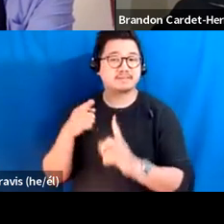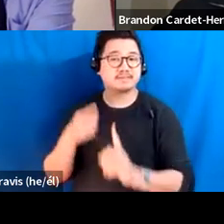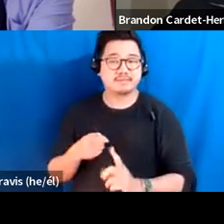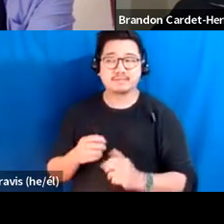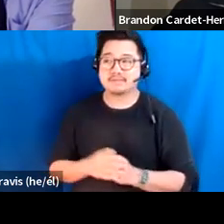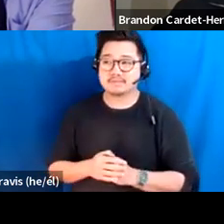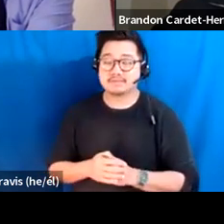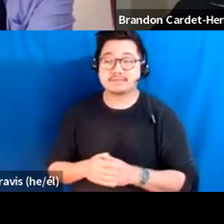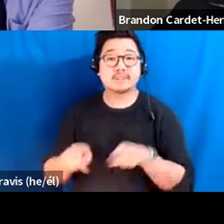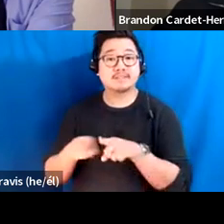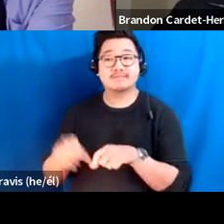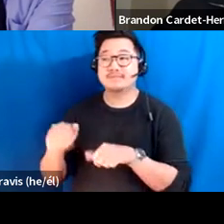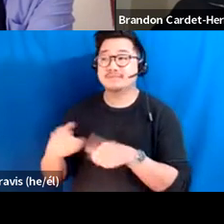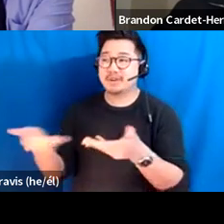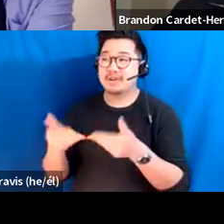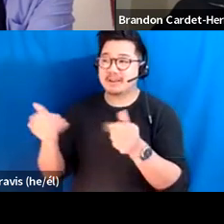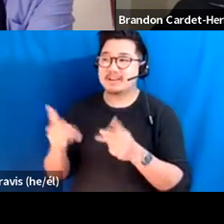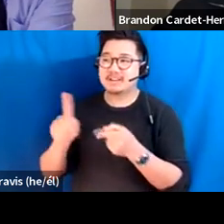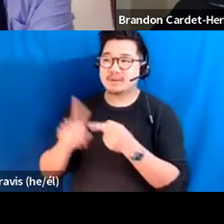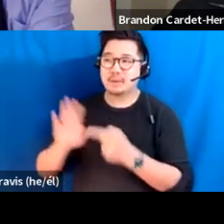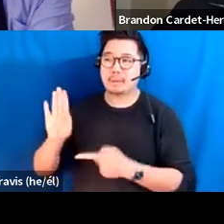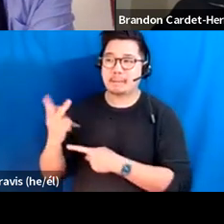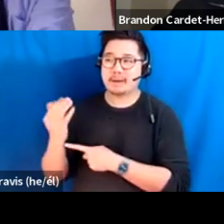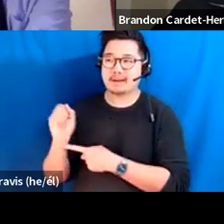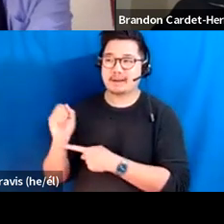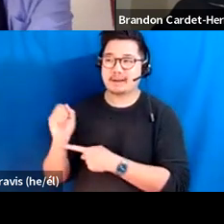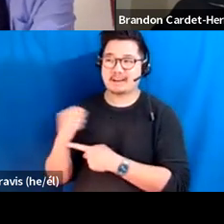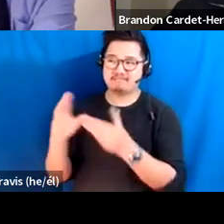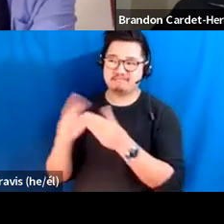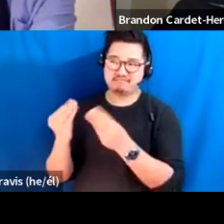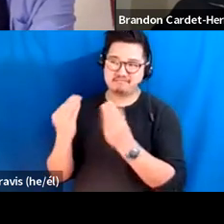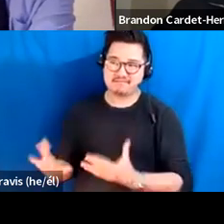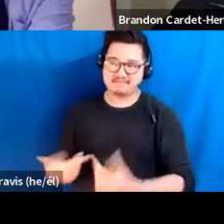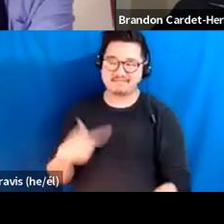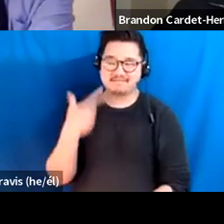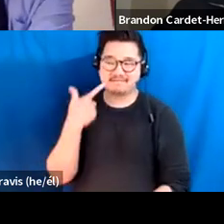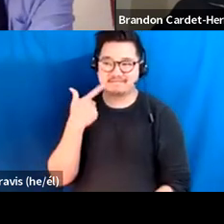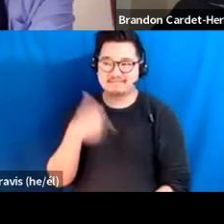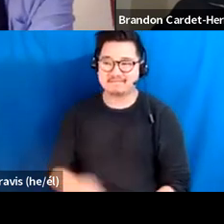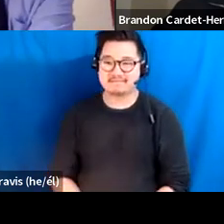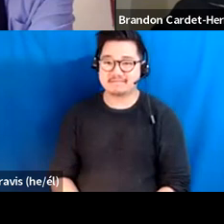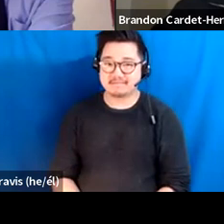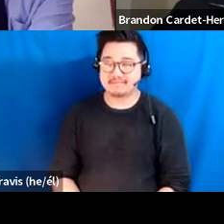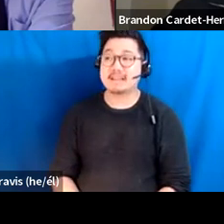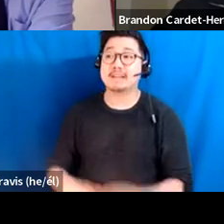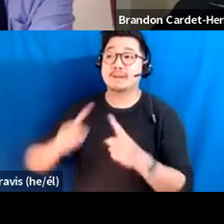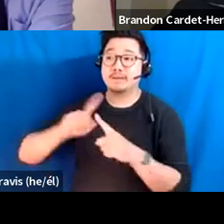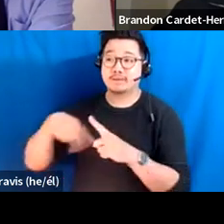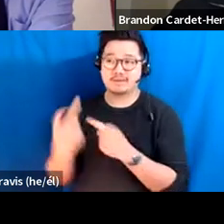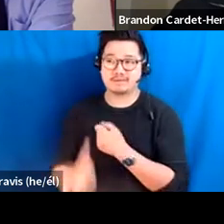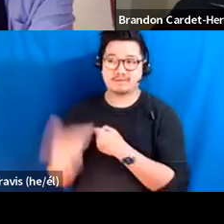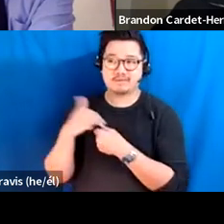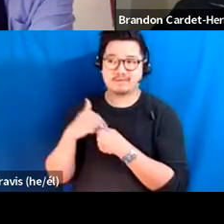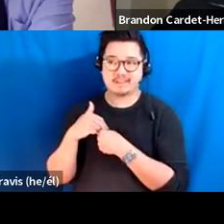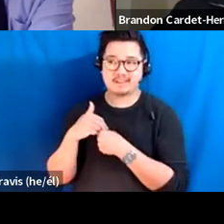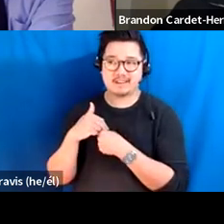mr bart yes welcome back to boston public schools i i'd like to say that to you uh um when you rejoined us from your